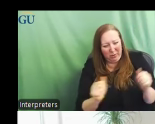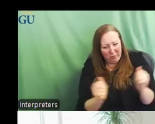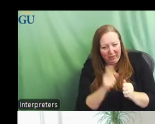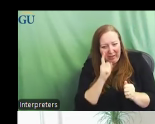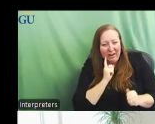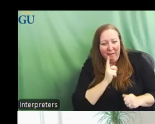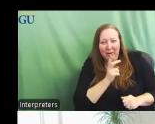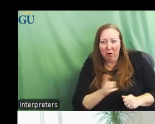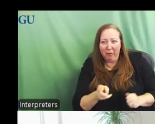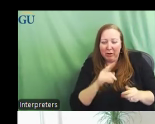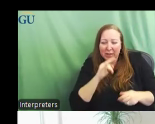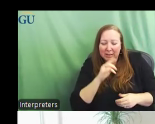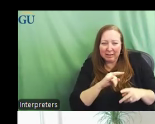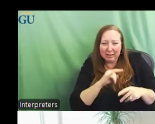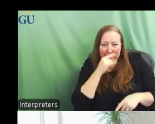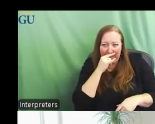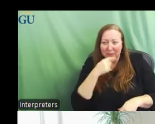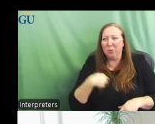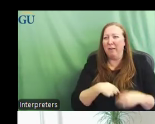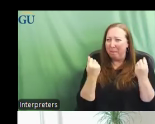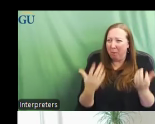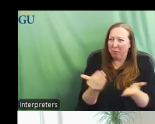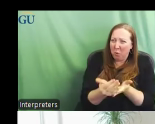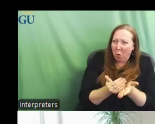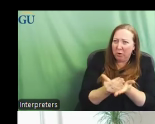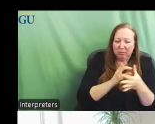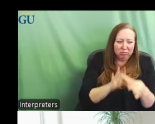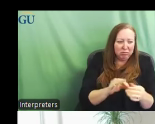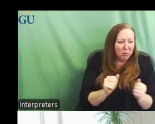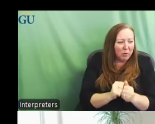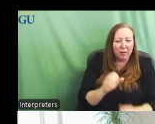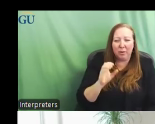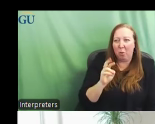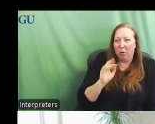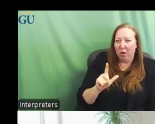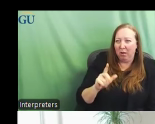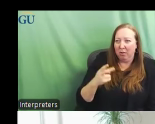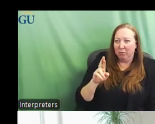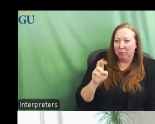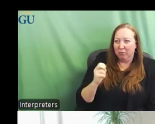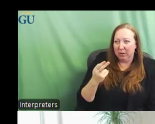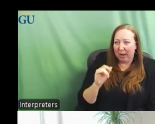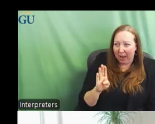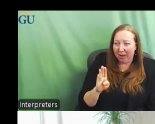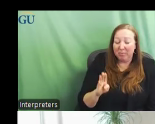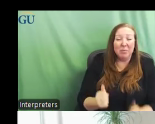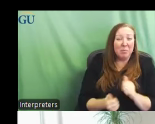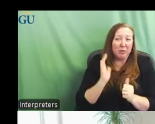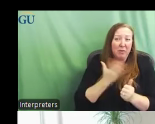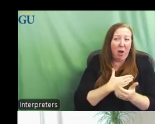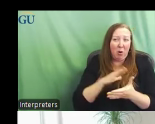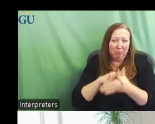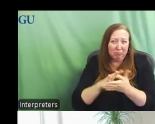oral rehabilitation. And we also focus some of our child language curriculum towards deaf and hard of hearing. So it's a